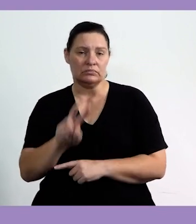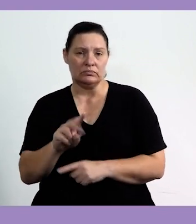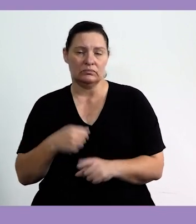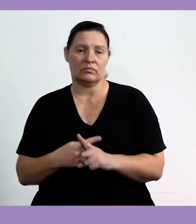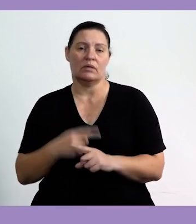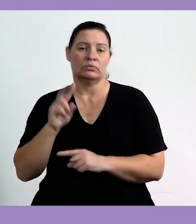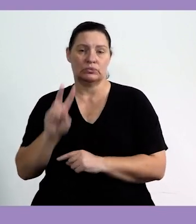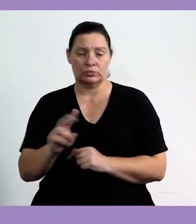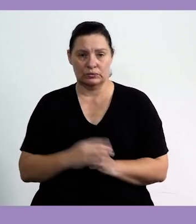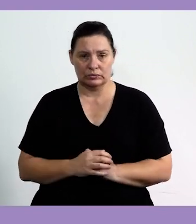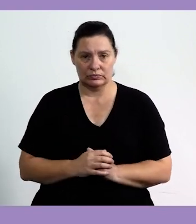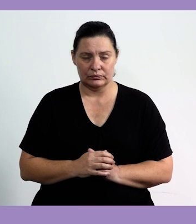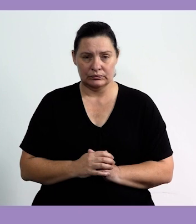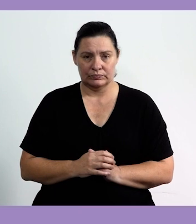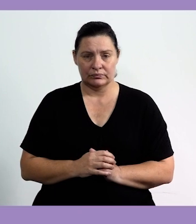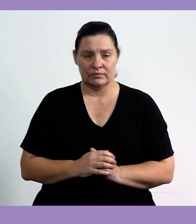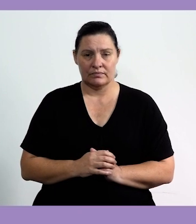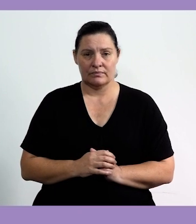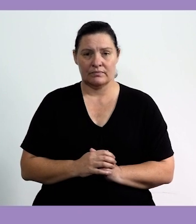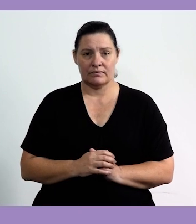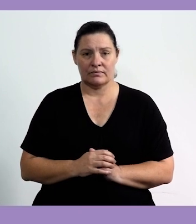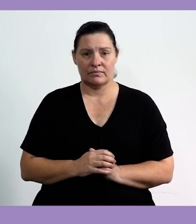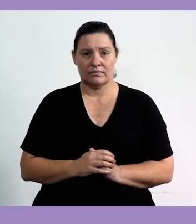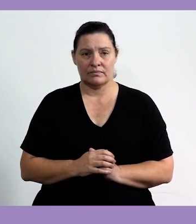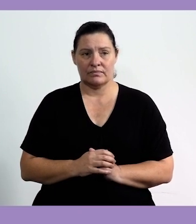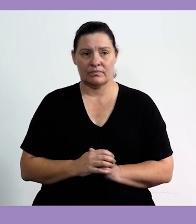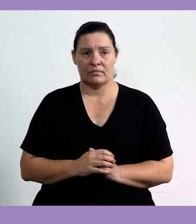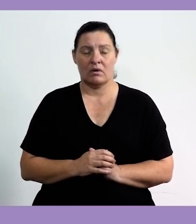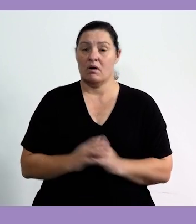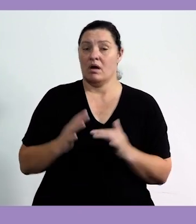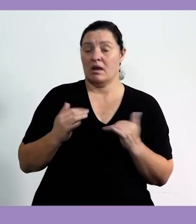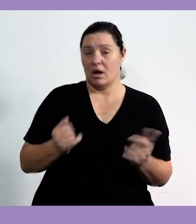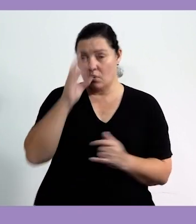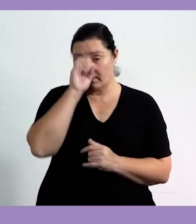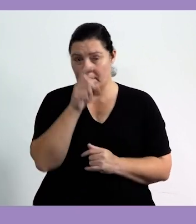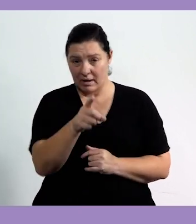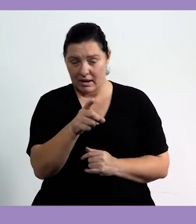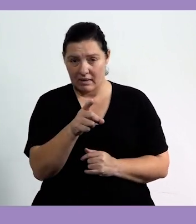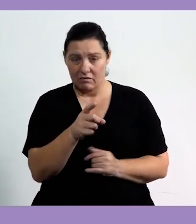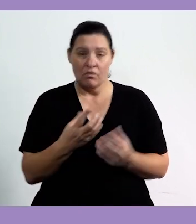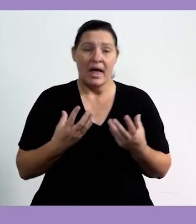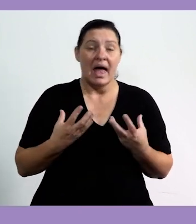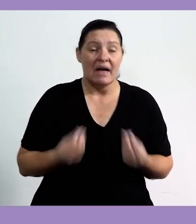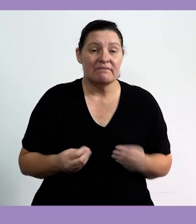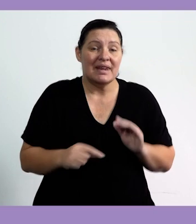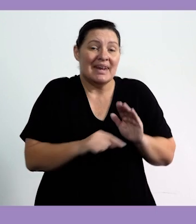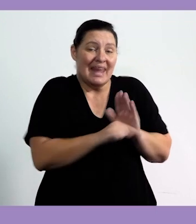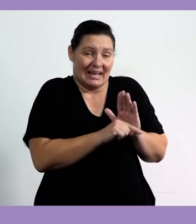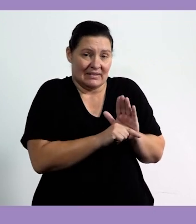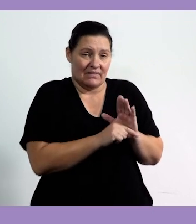2 multiplied by 2 and multiplied by 2. Now remember, if we have